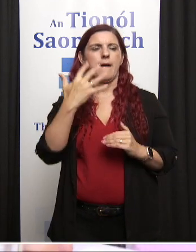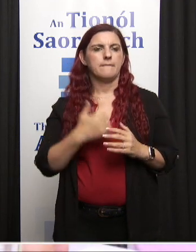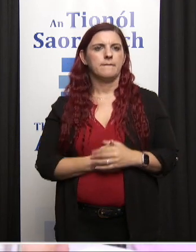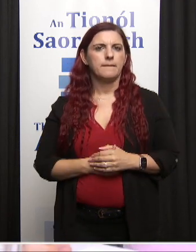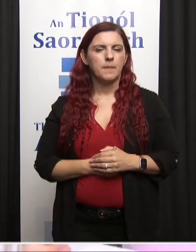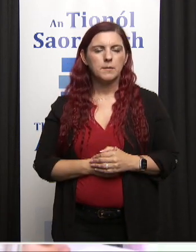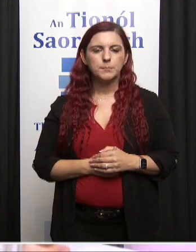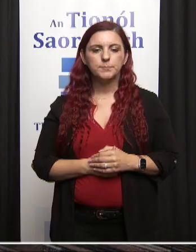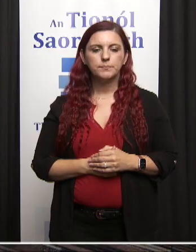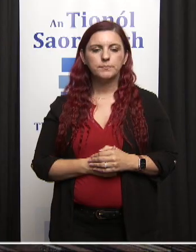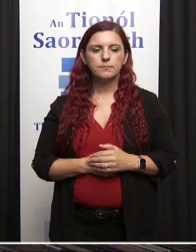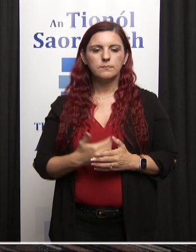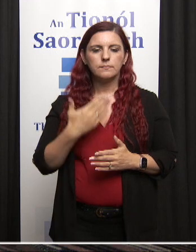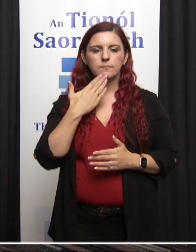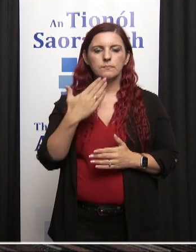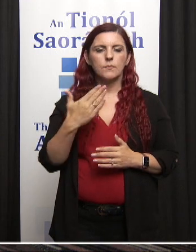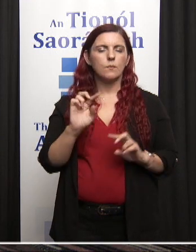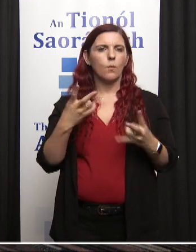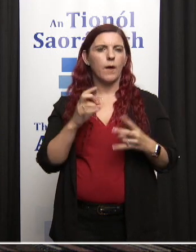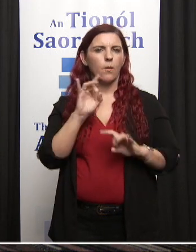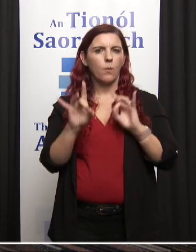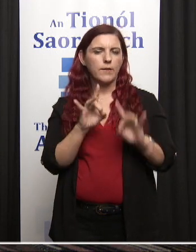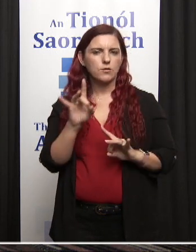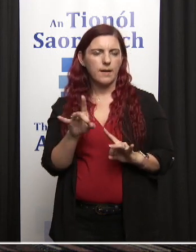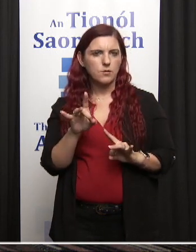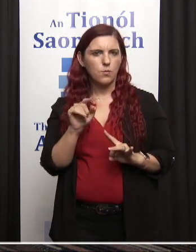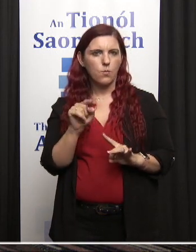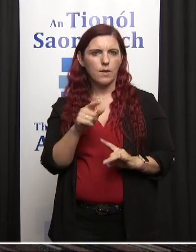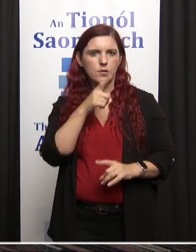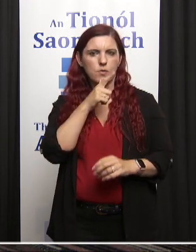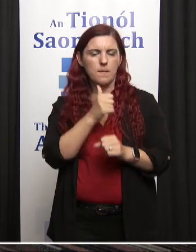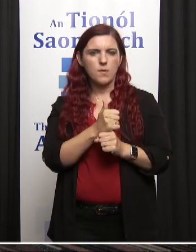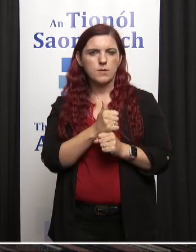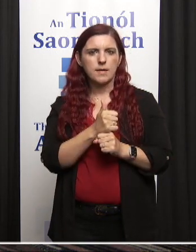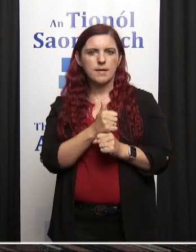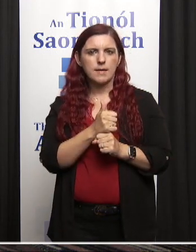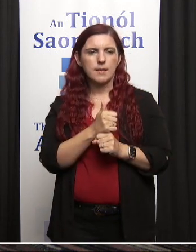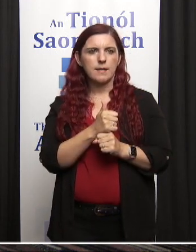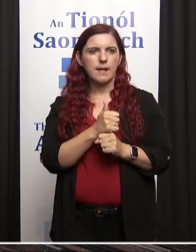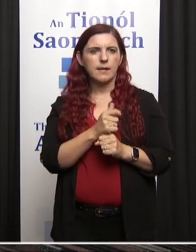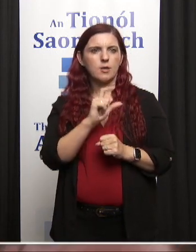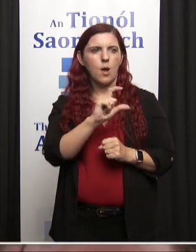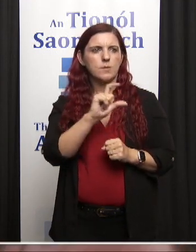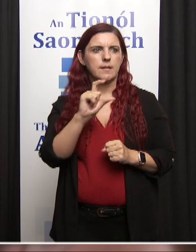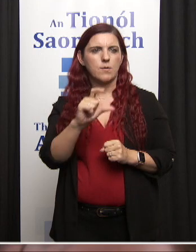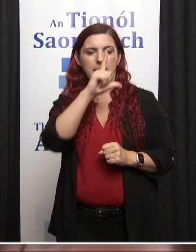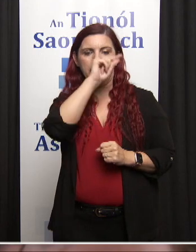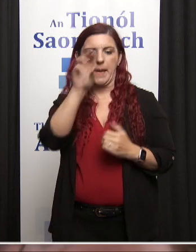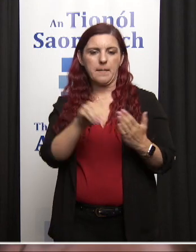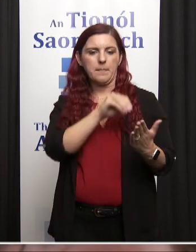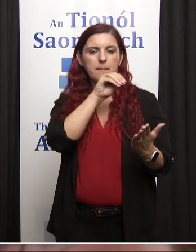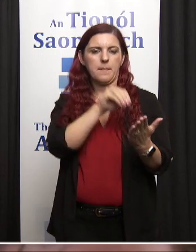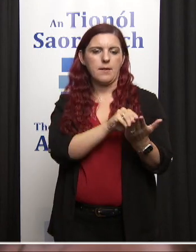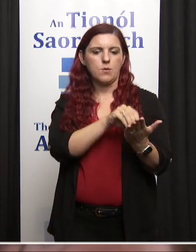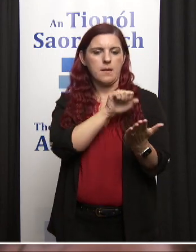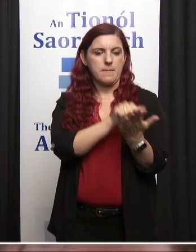please. Yeah, thank you very much. Just a quick question in relation to a candidate getting their name on a ballot paper to run for